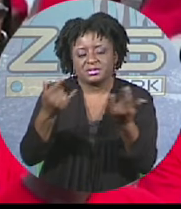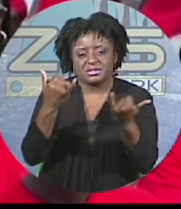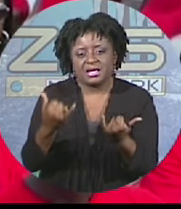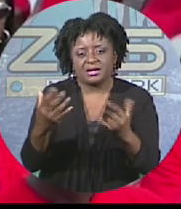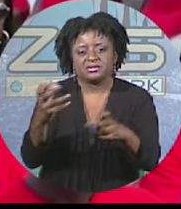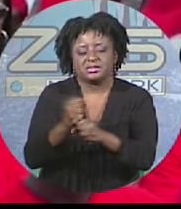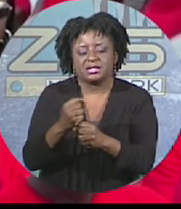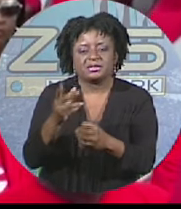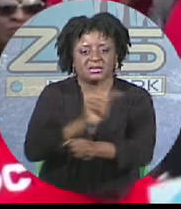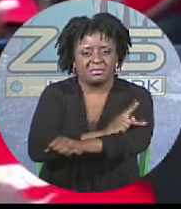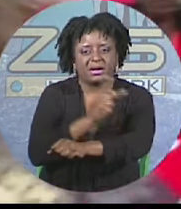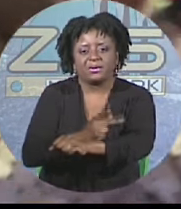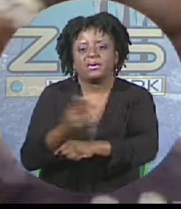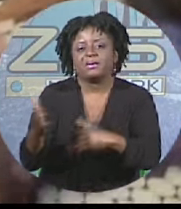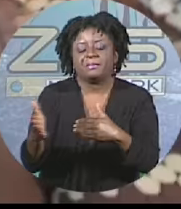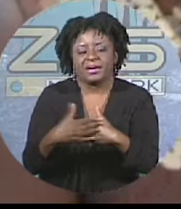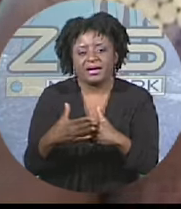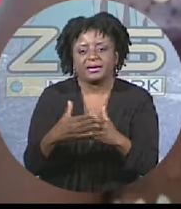back.